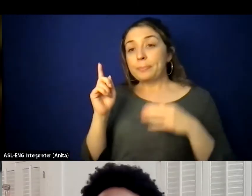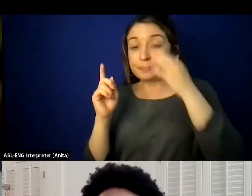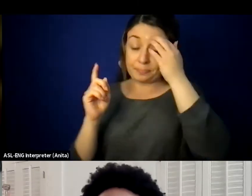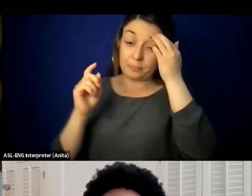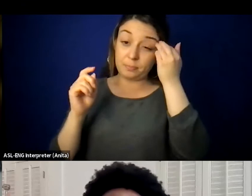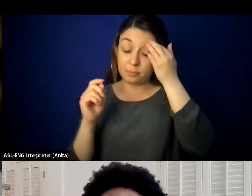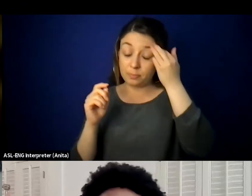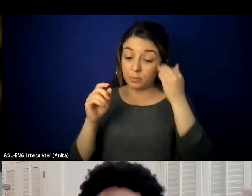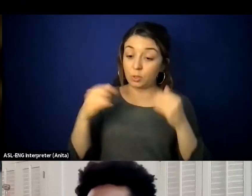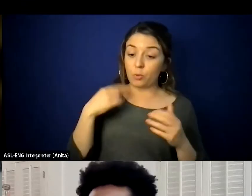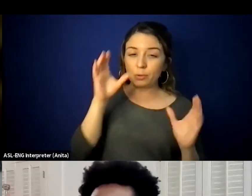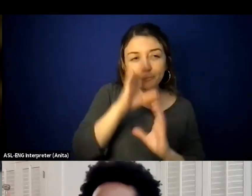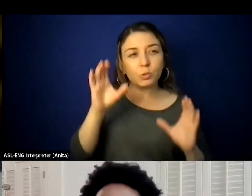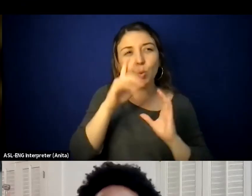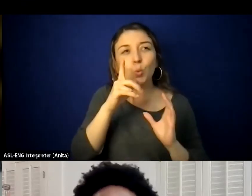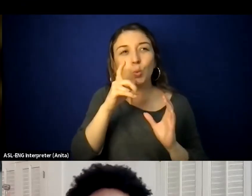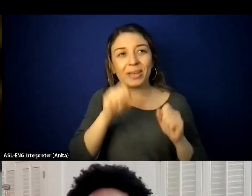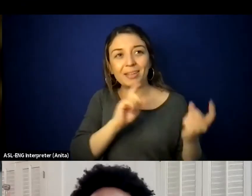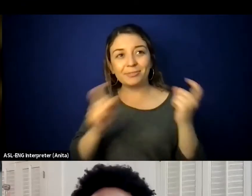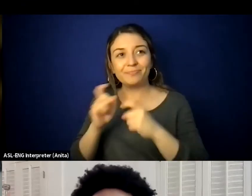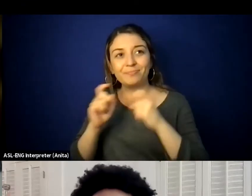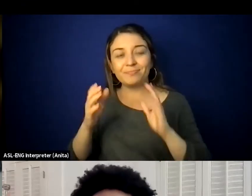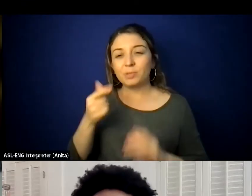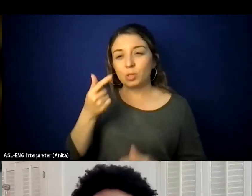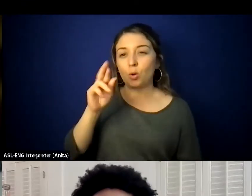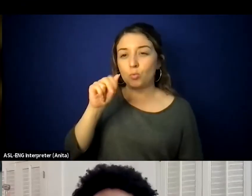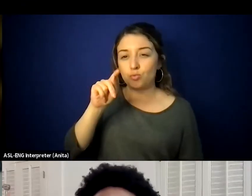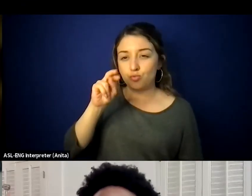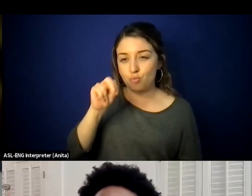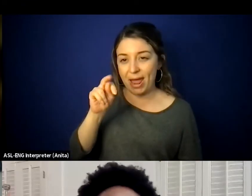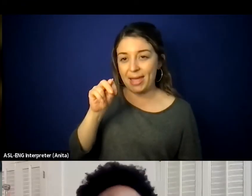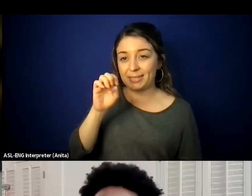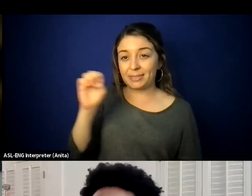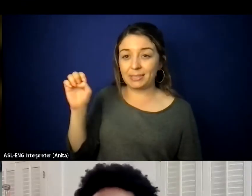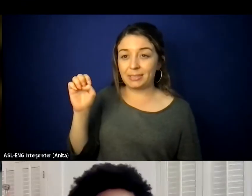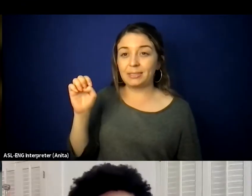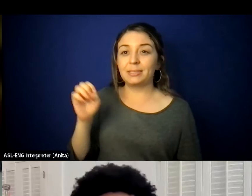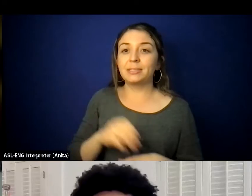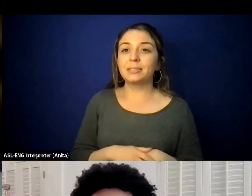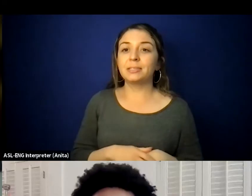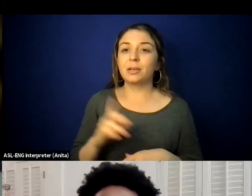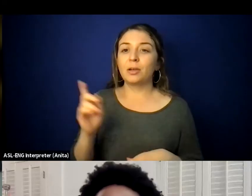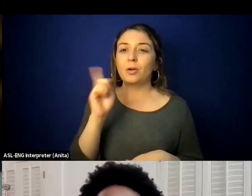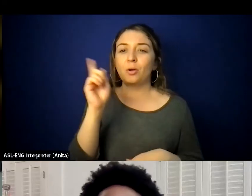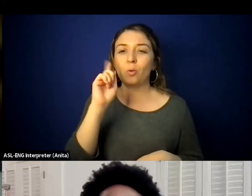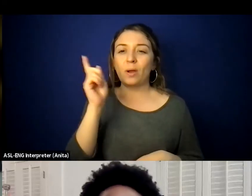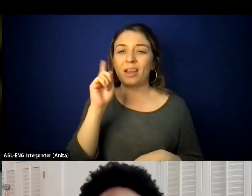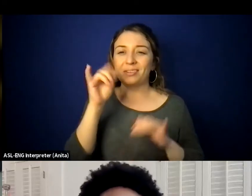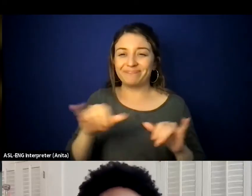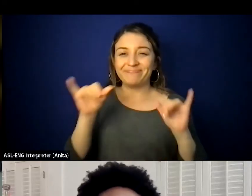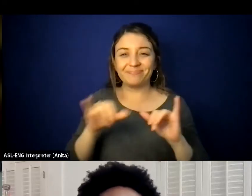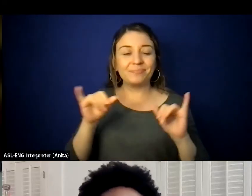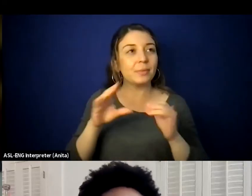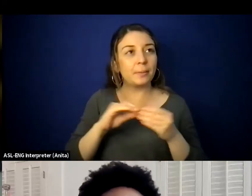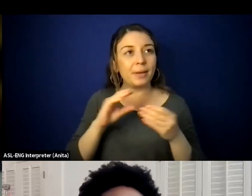at the time we were so new, we didn't have grantees, where they all went, it was just such a consistent message